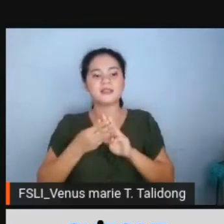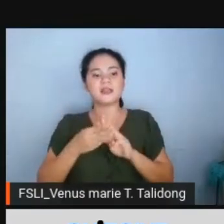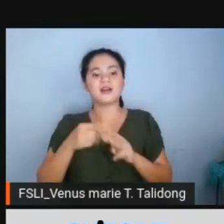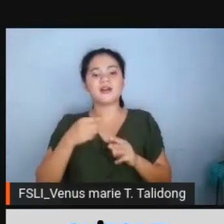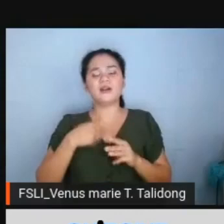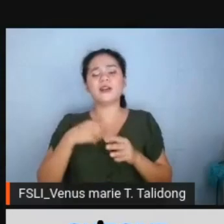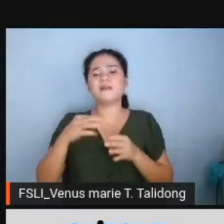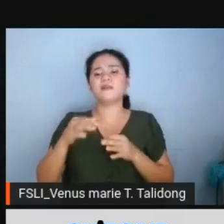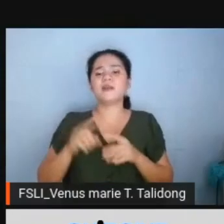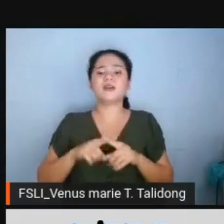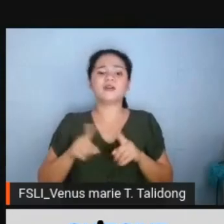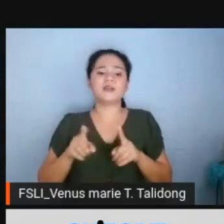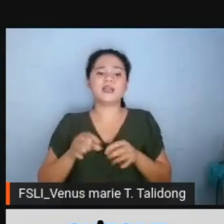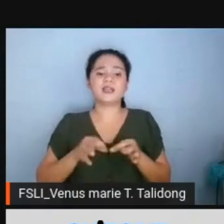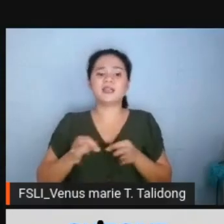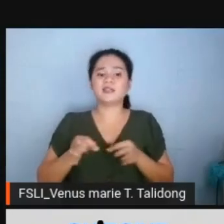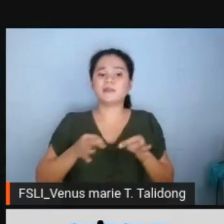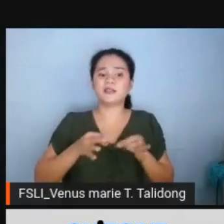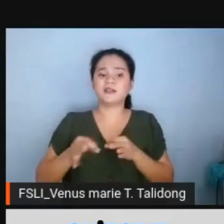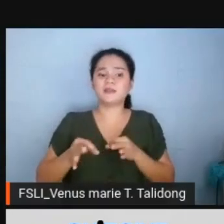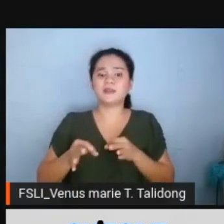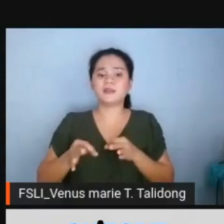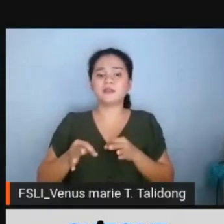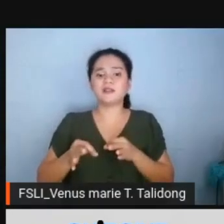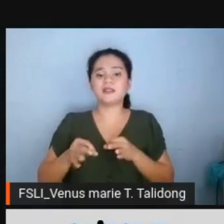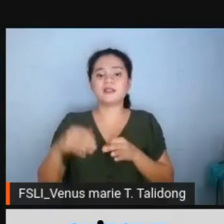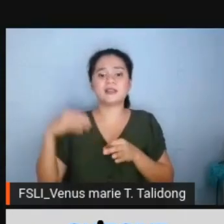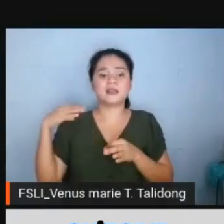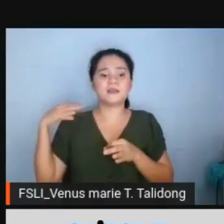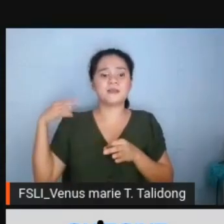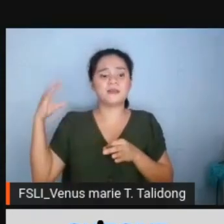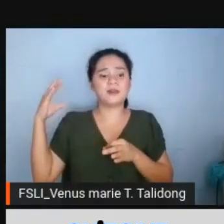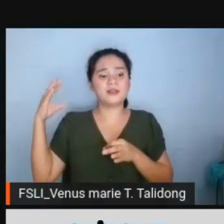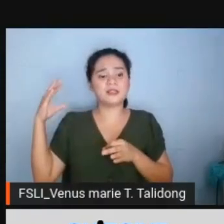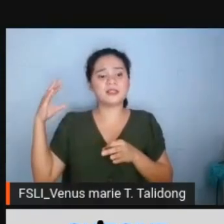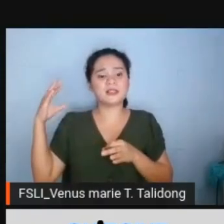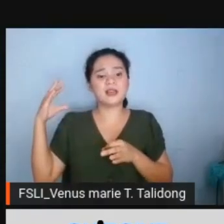I have this physical problem, so ililipat nila